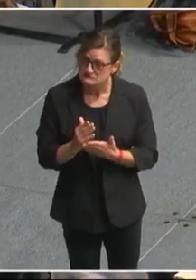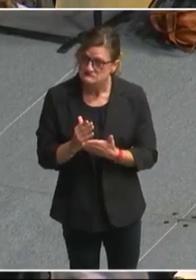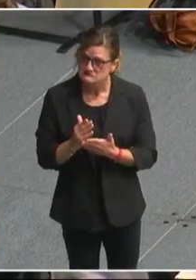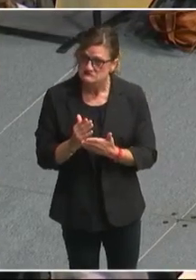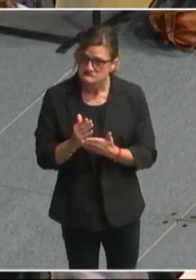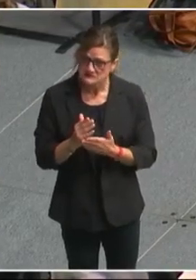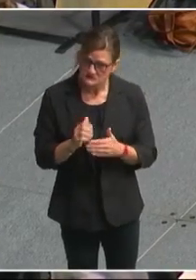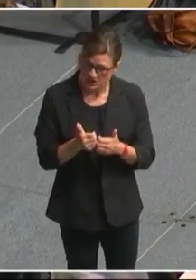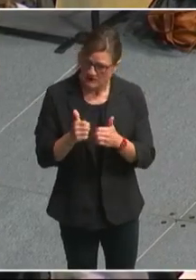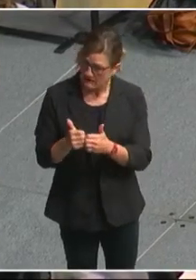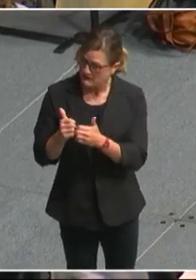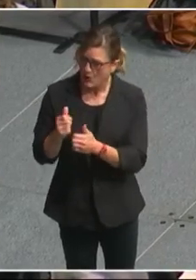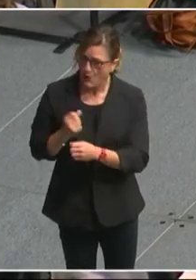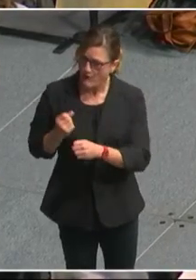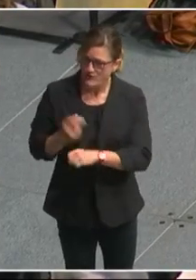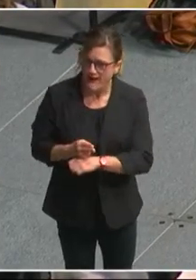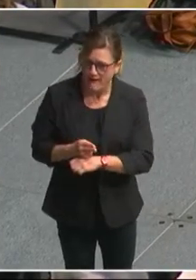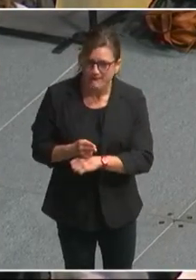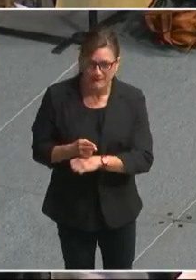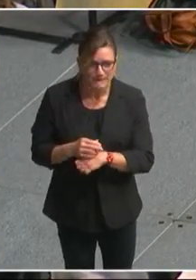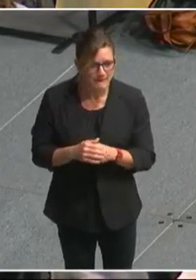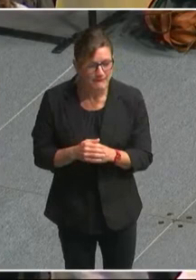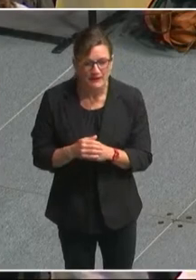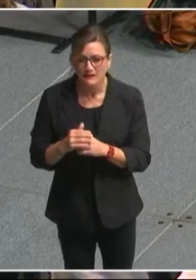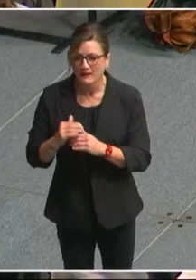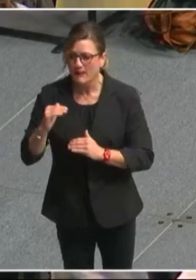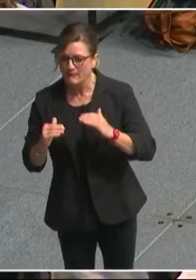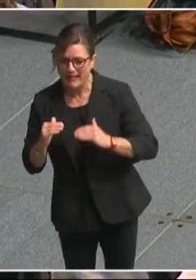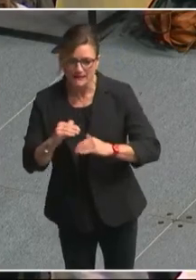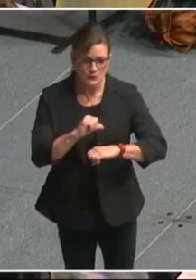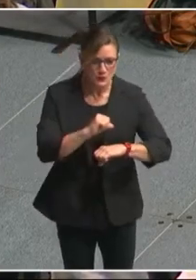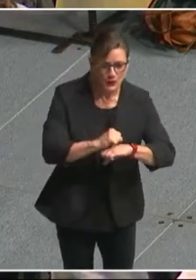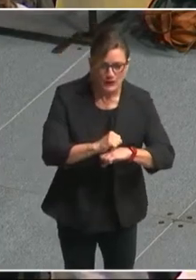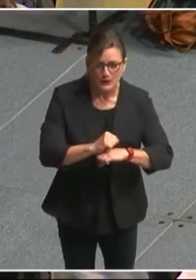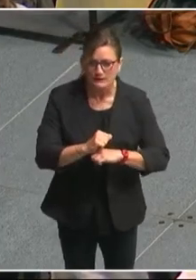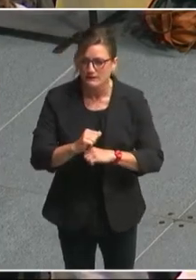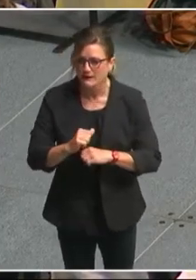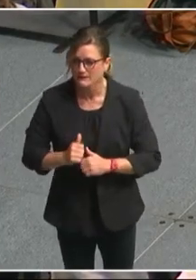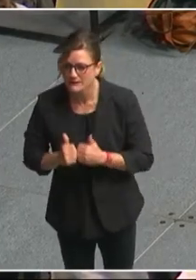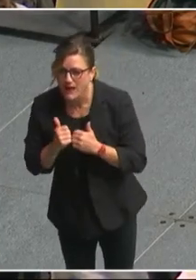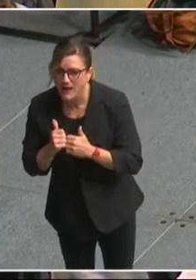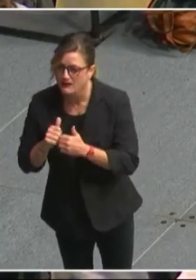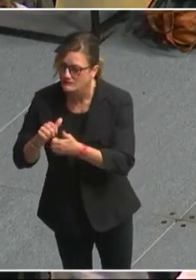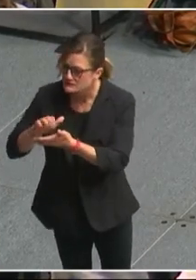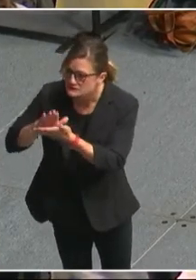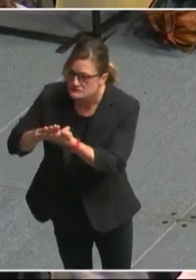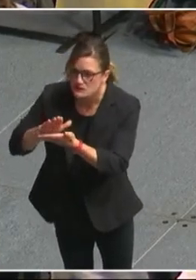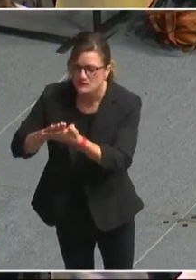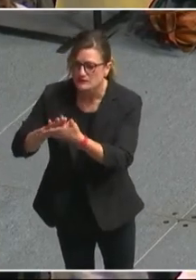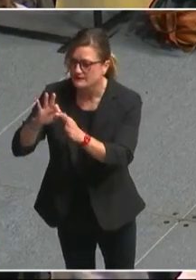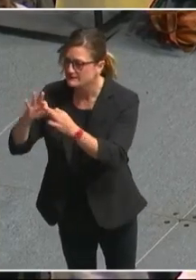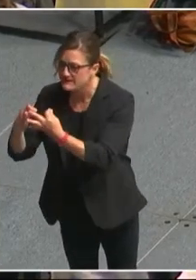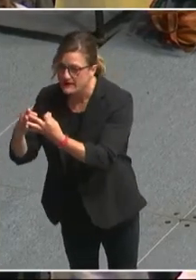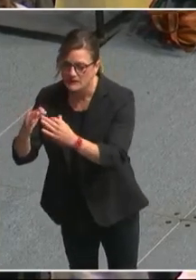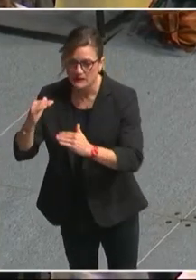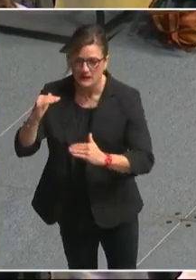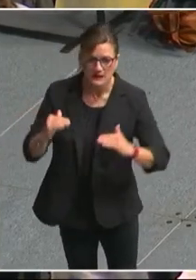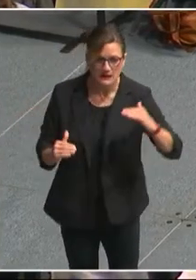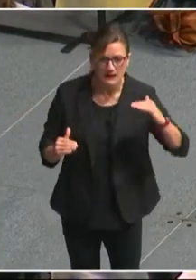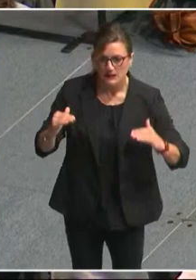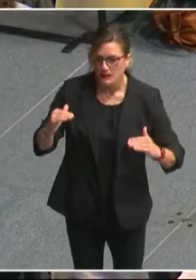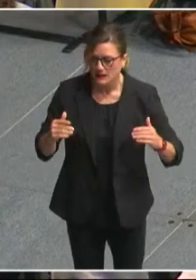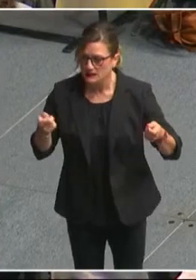challenges to be here today. They have balanced job duties and family responsibilities along with their schoolwork. They